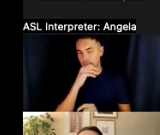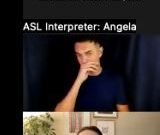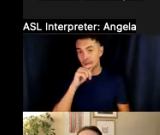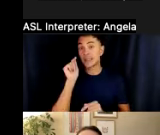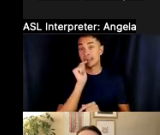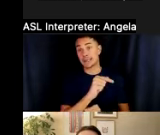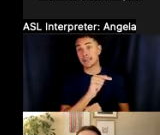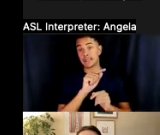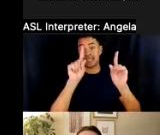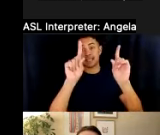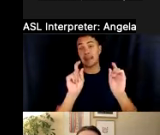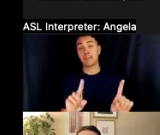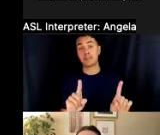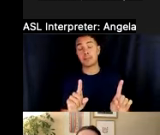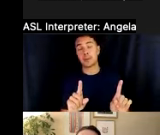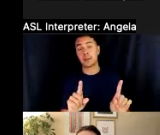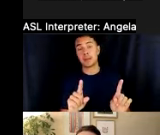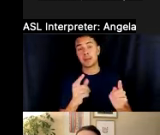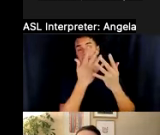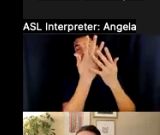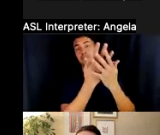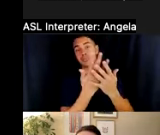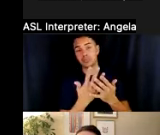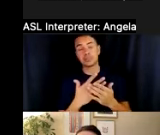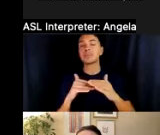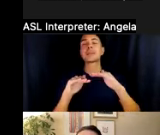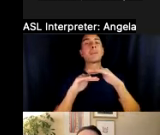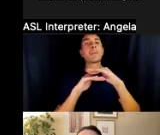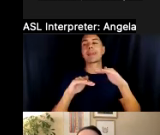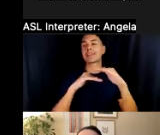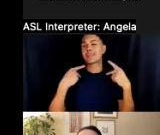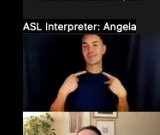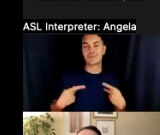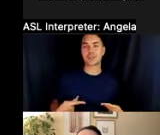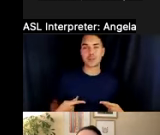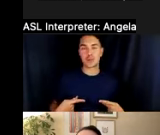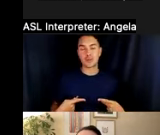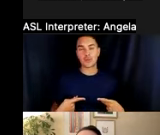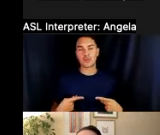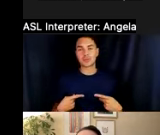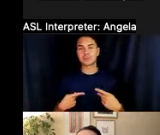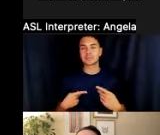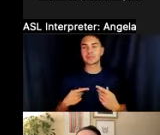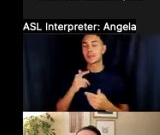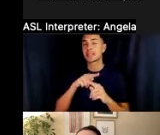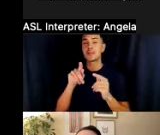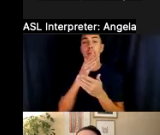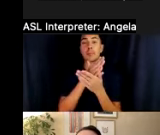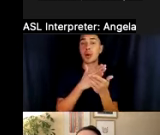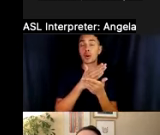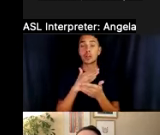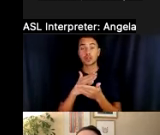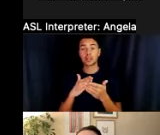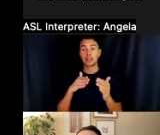is typically a basic physical exam with parts of it that are specifically